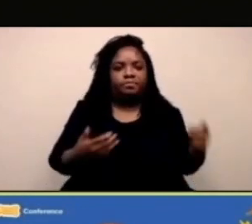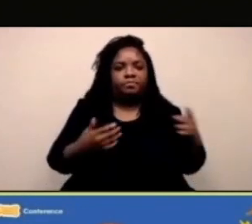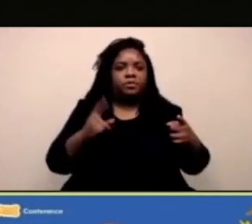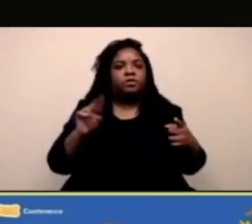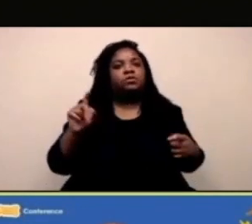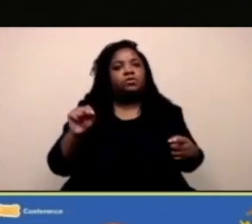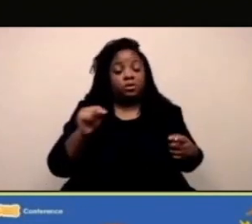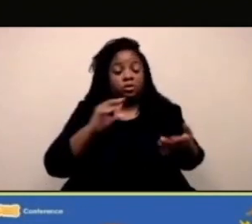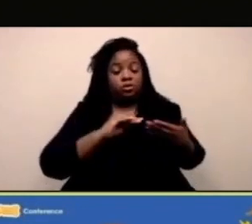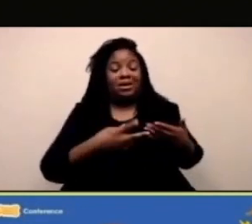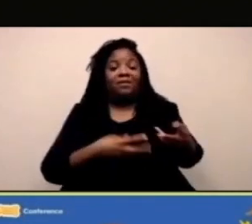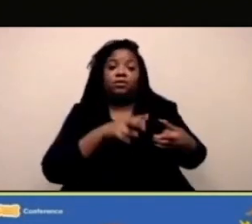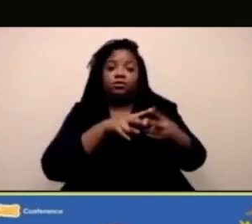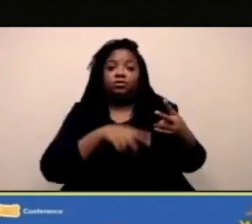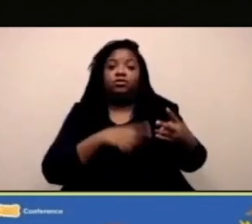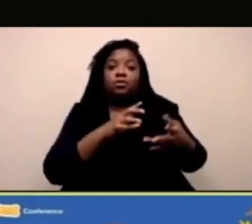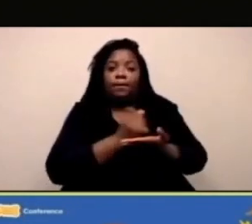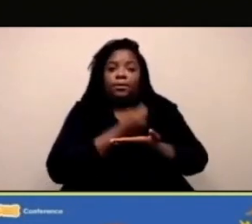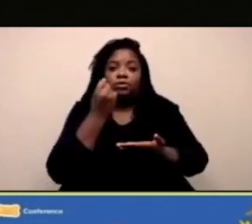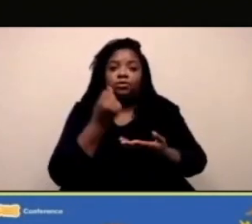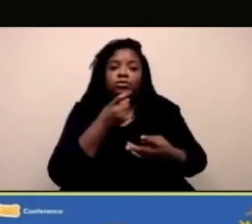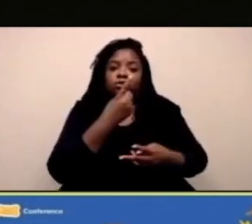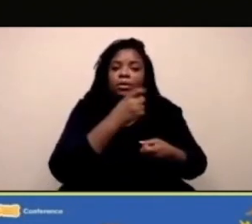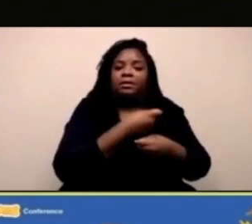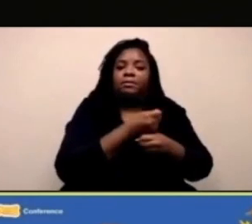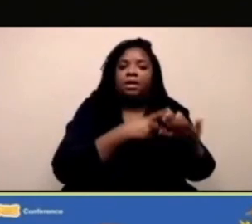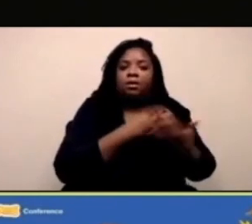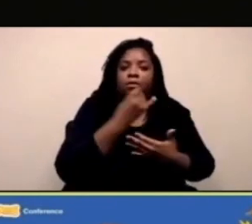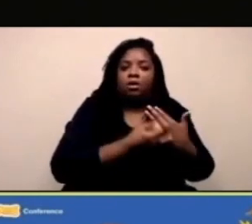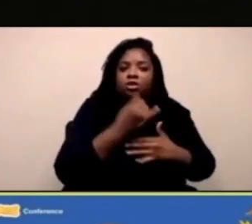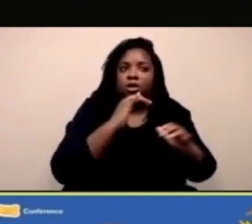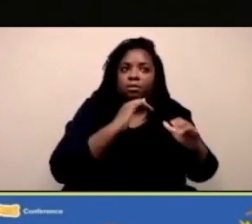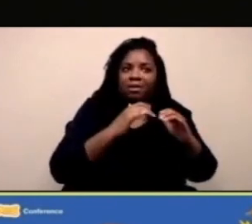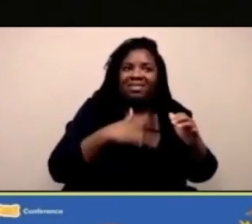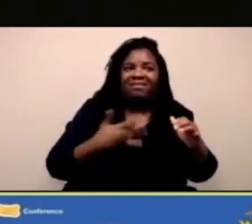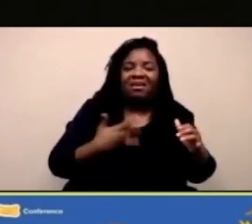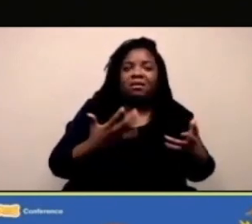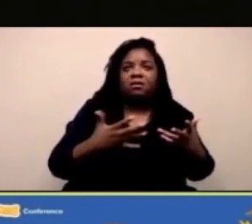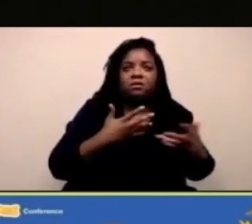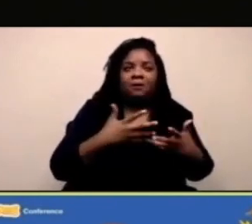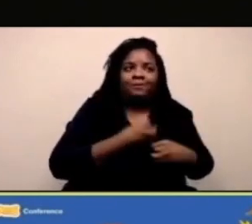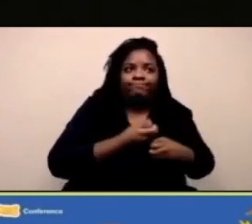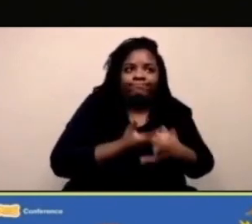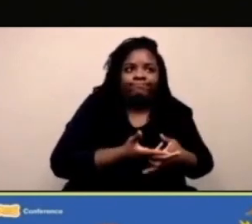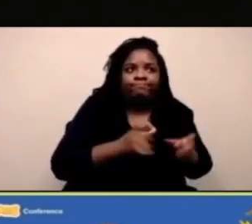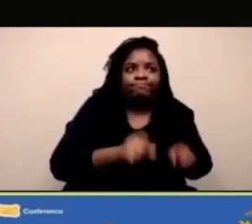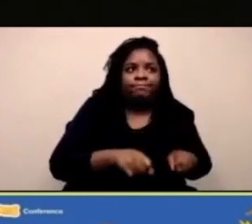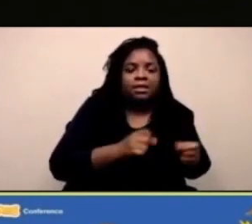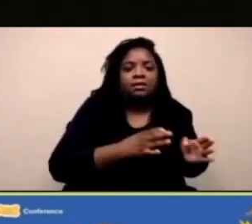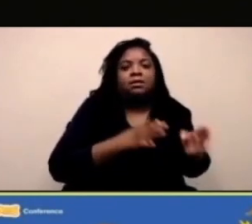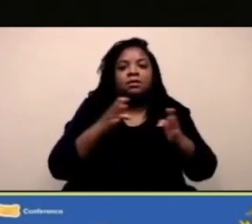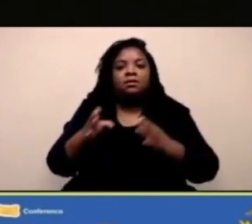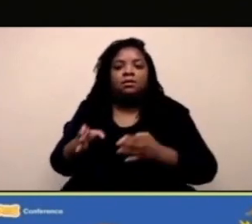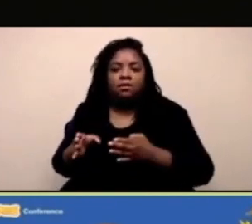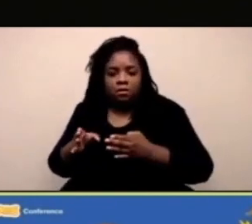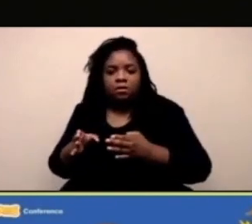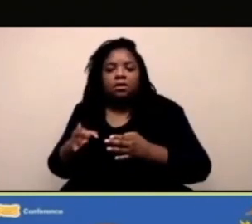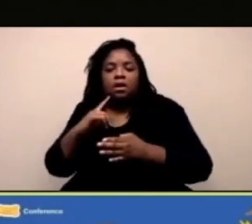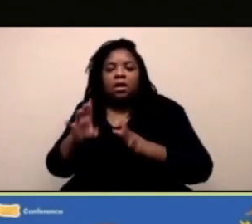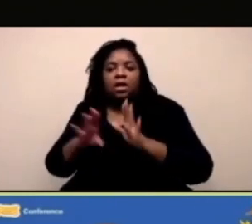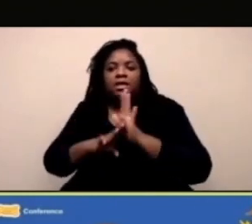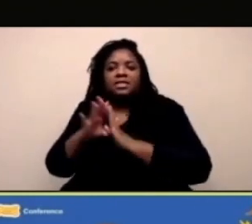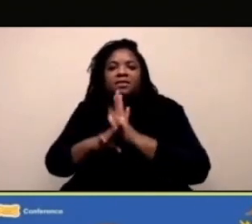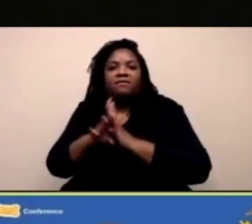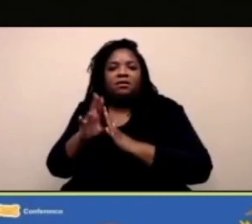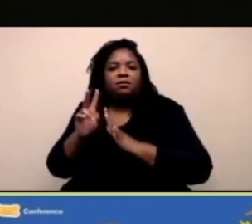two opportunities: one to create a project where they communicate the feelings that they're having or emotions, and then another way to develop the